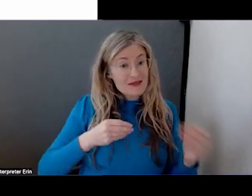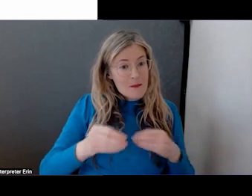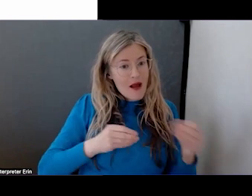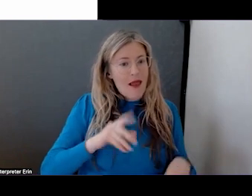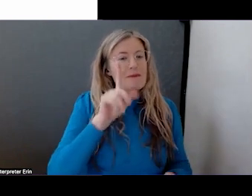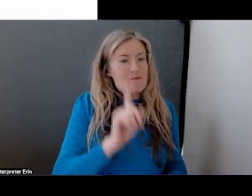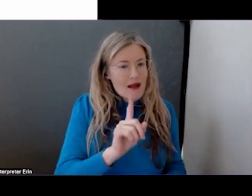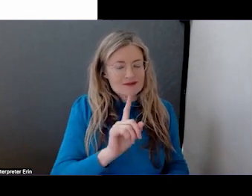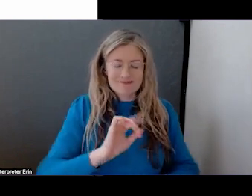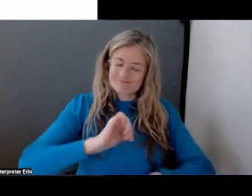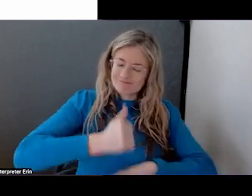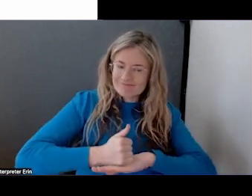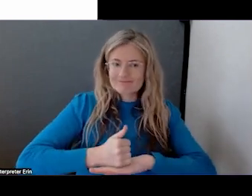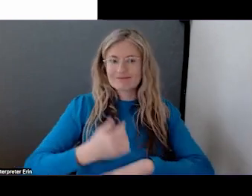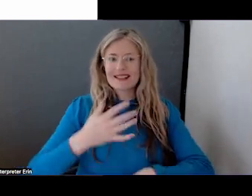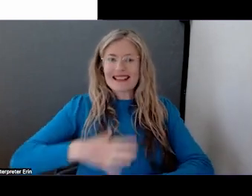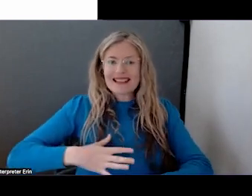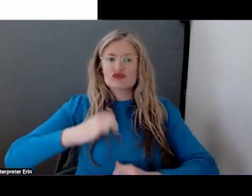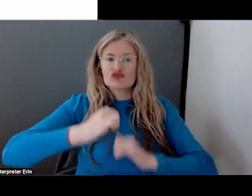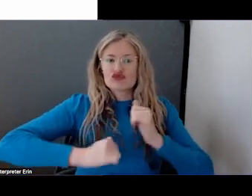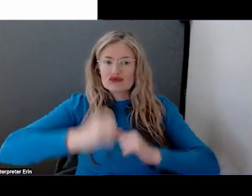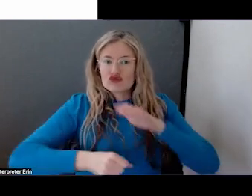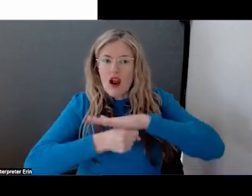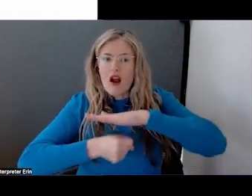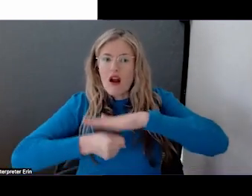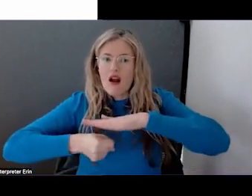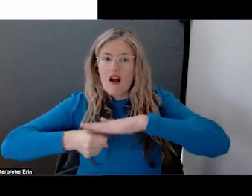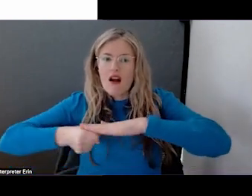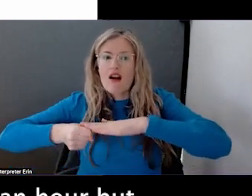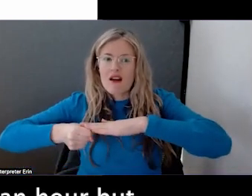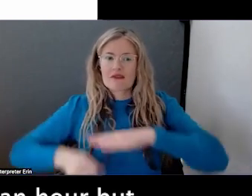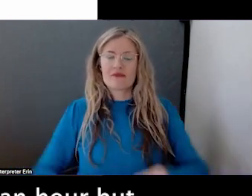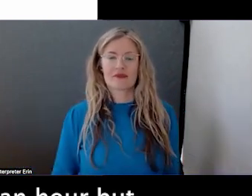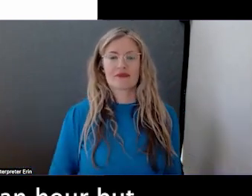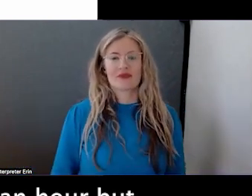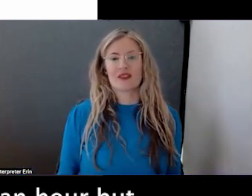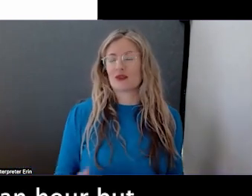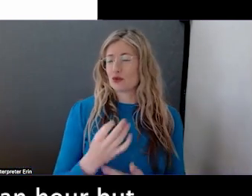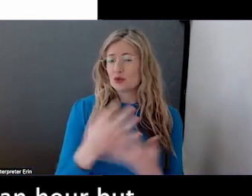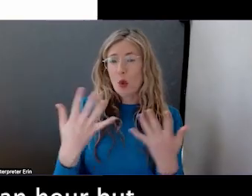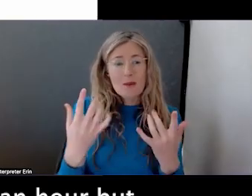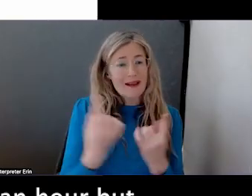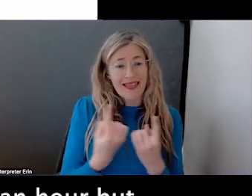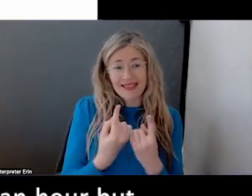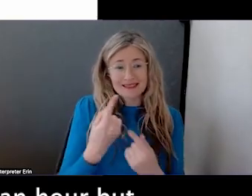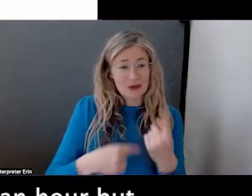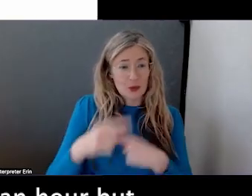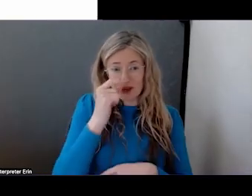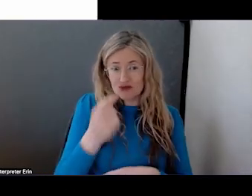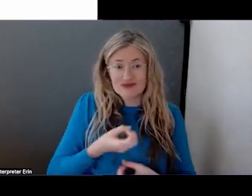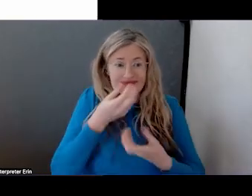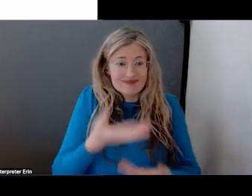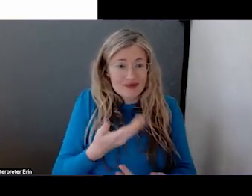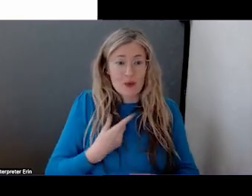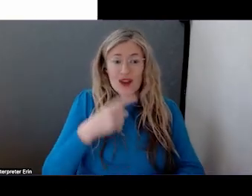it. Yeah, I think that's the learning. So many things we could say. I think me and Martin and Laura could talk for an hour, but I think